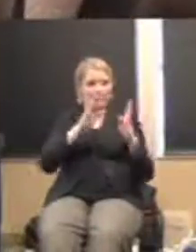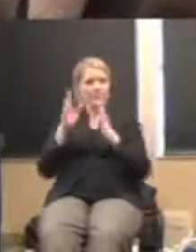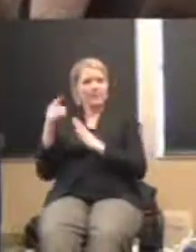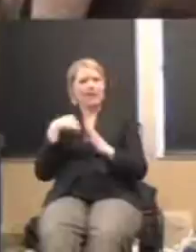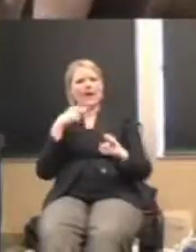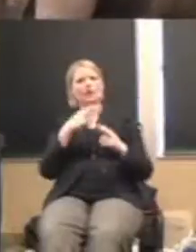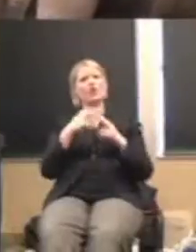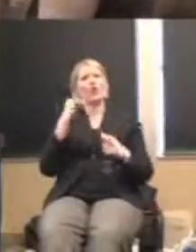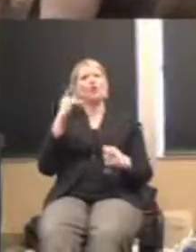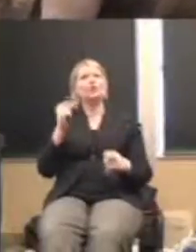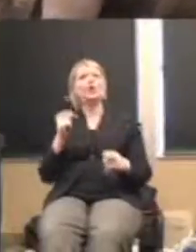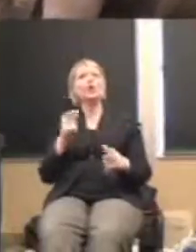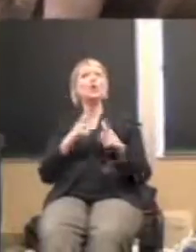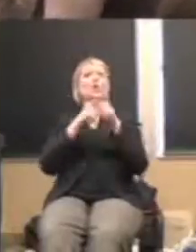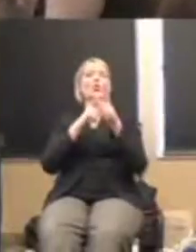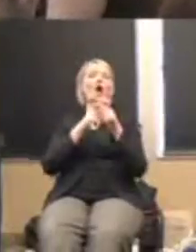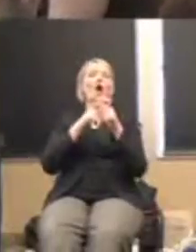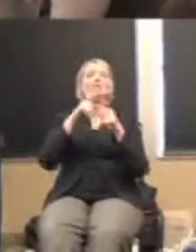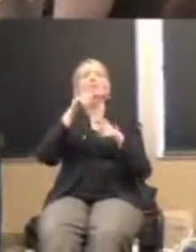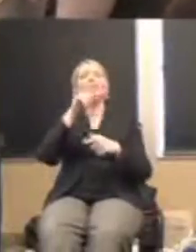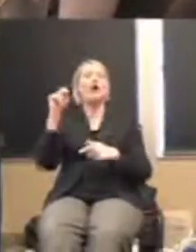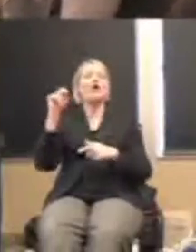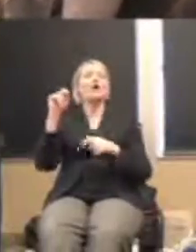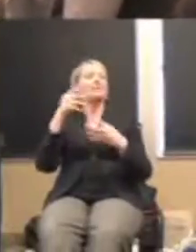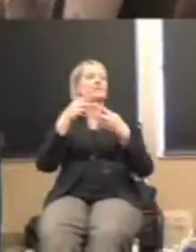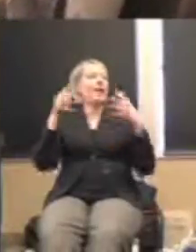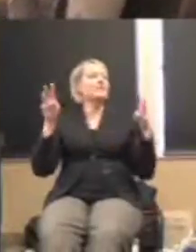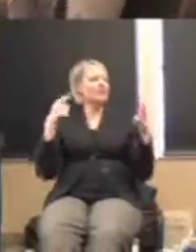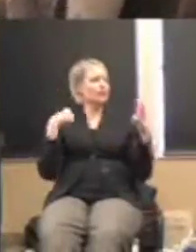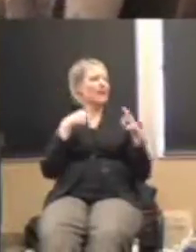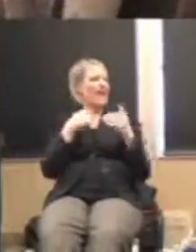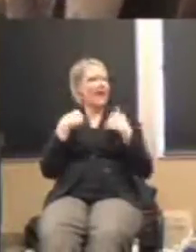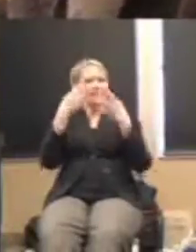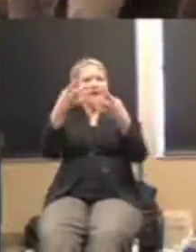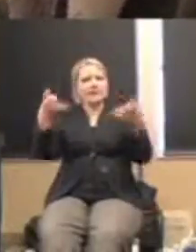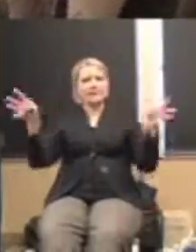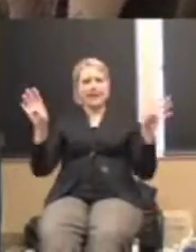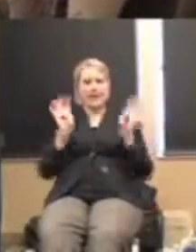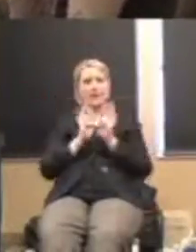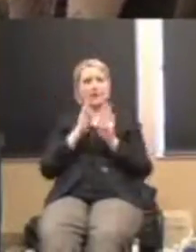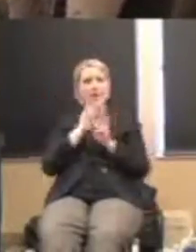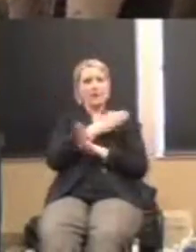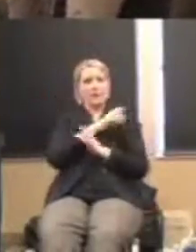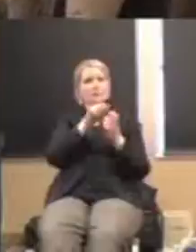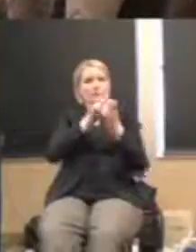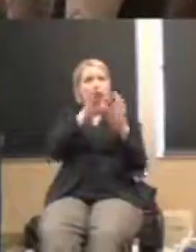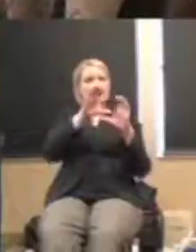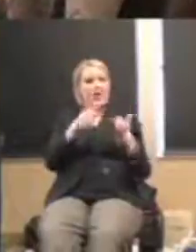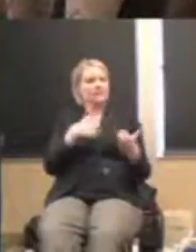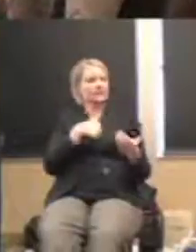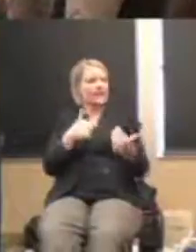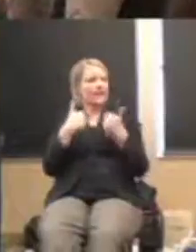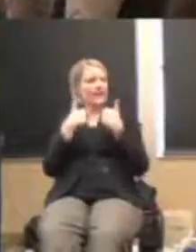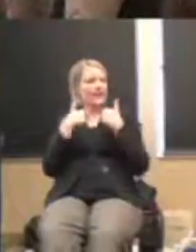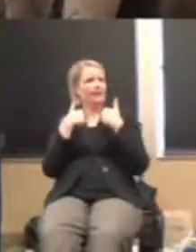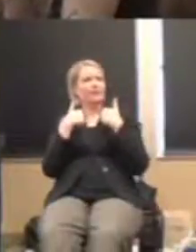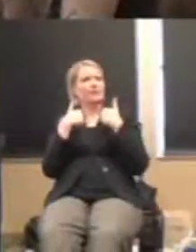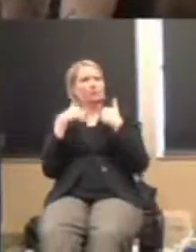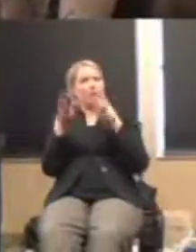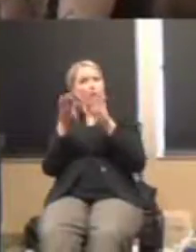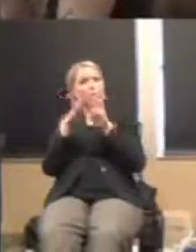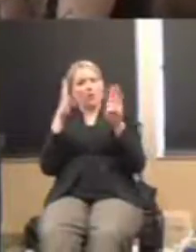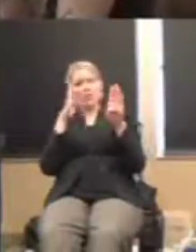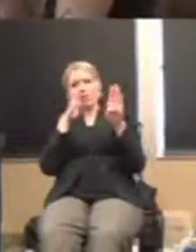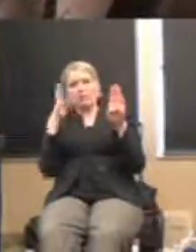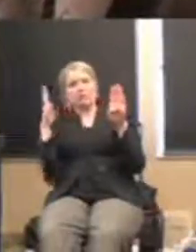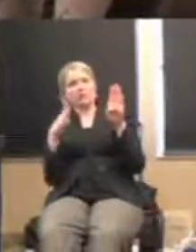the run the fence. We had this fenced-in area, and before certain classes, I had a door that actually led